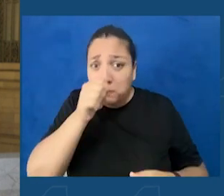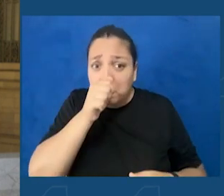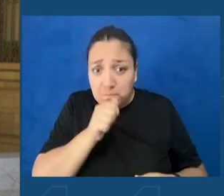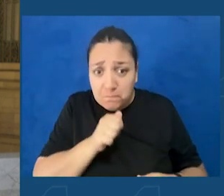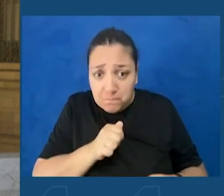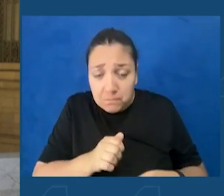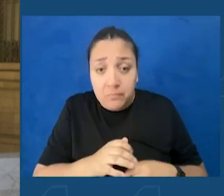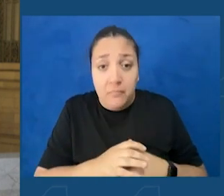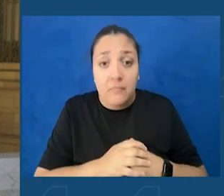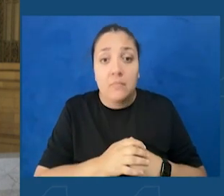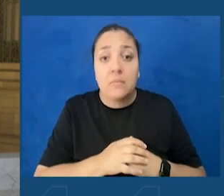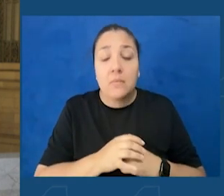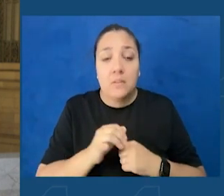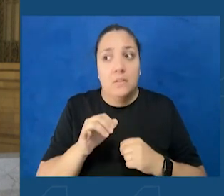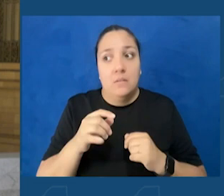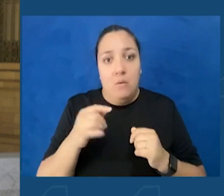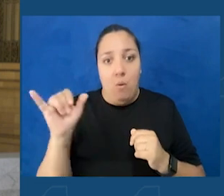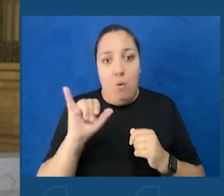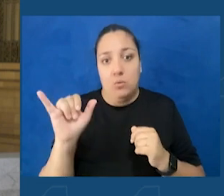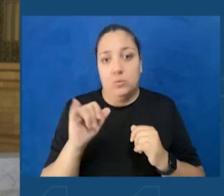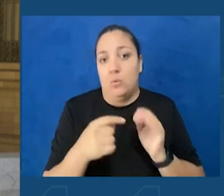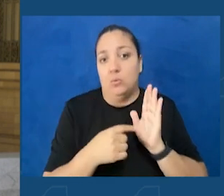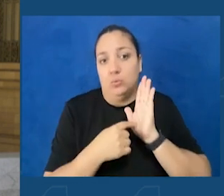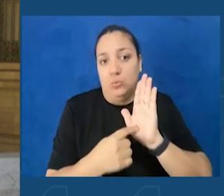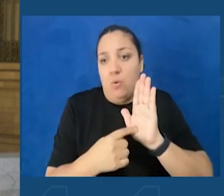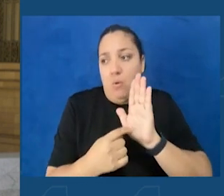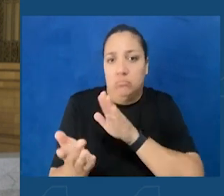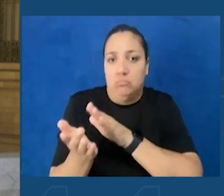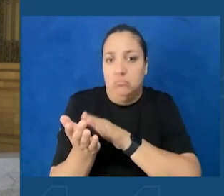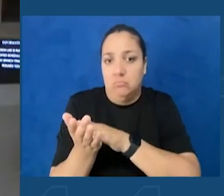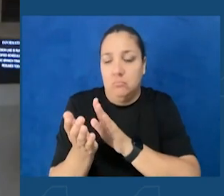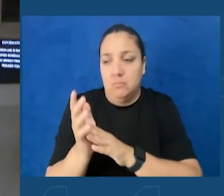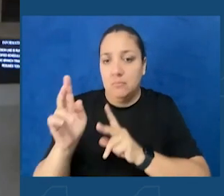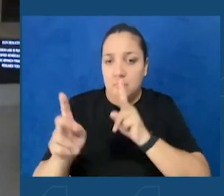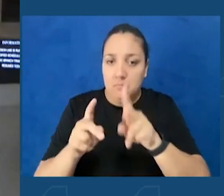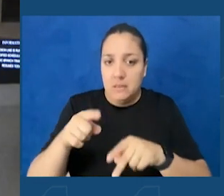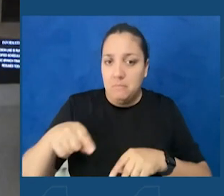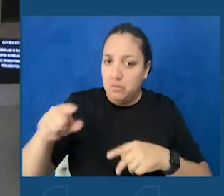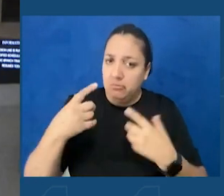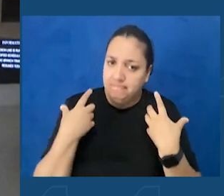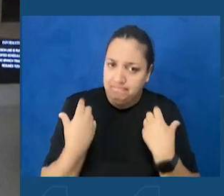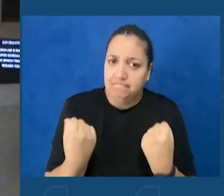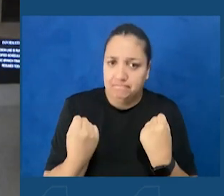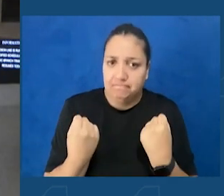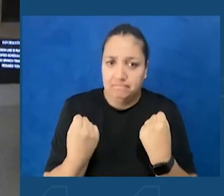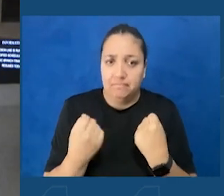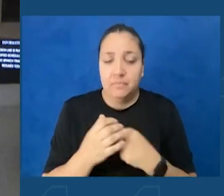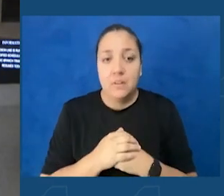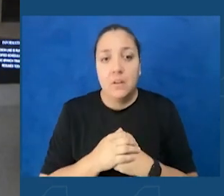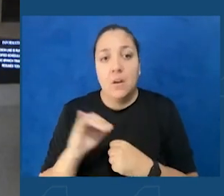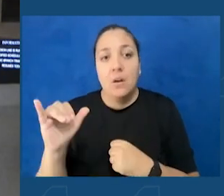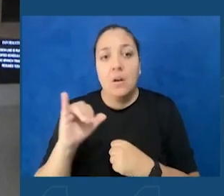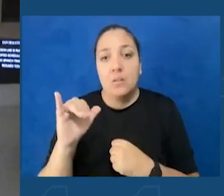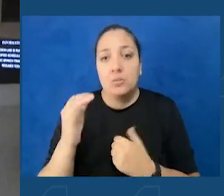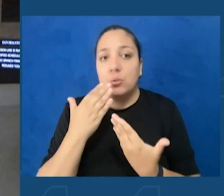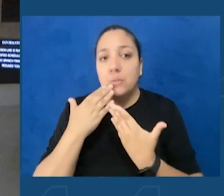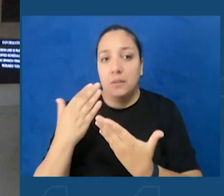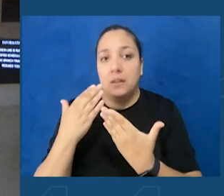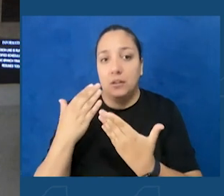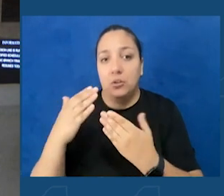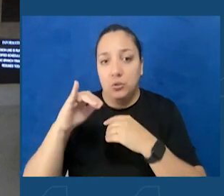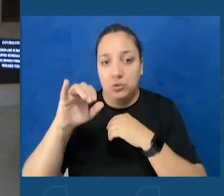sure we continue to deliver world-class service to our commuters. I want to thank Janno Lieber, the CEO and chairman